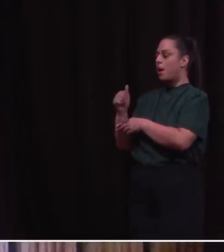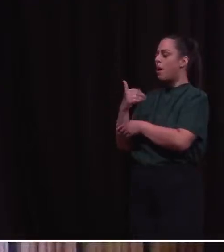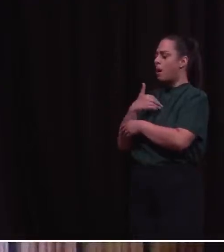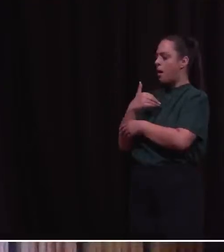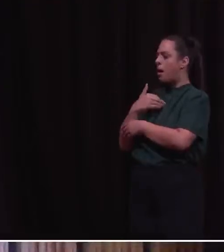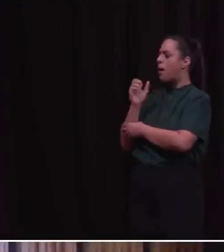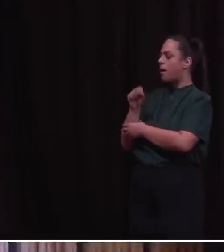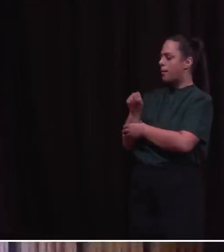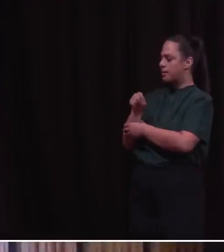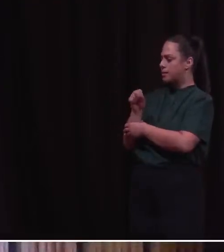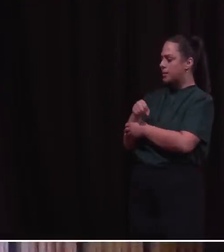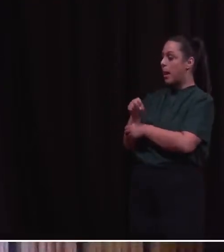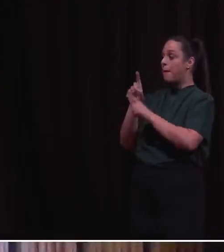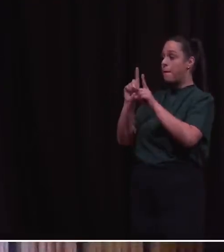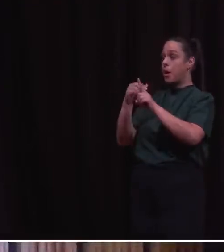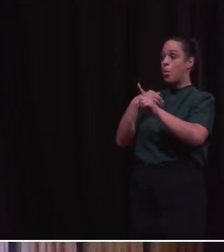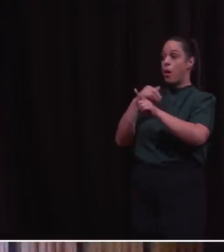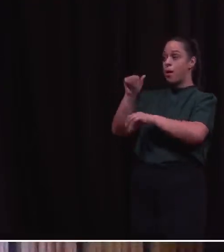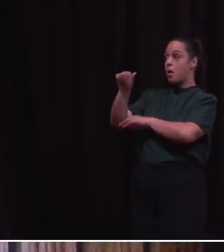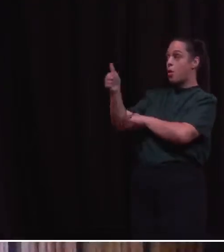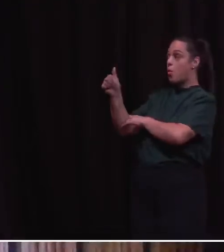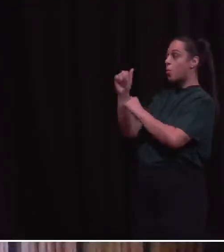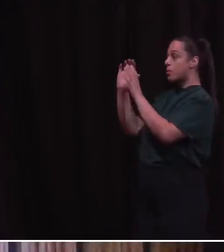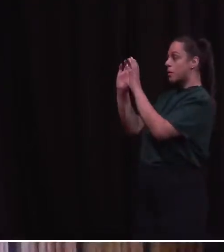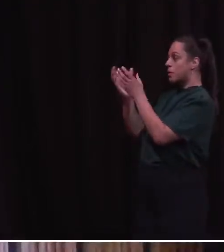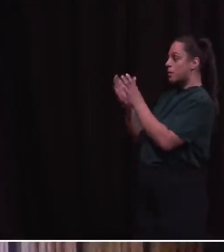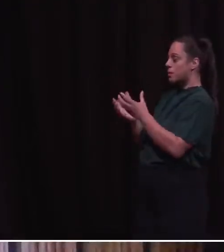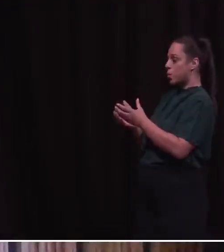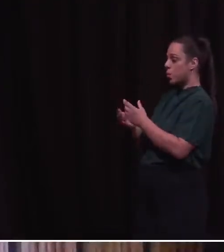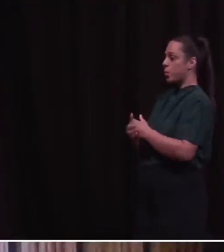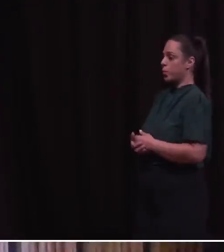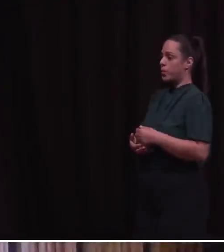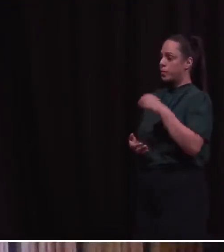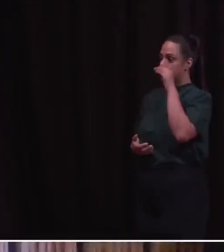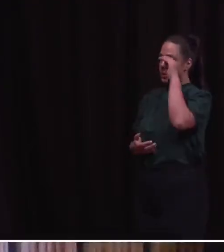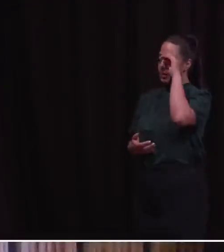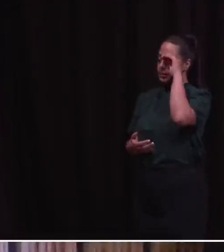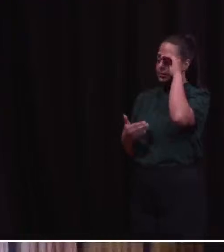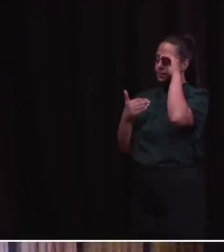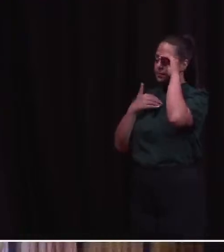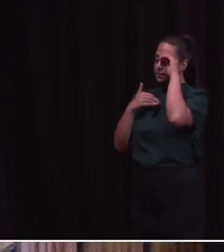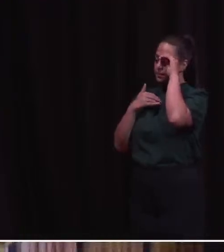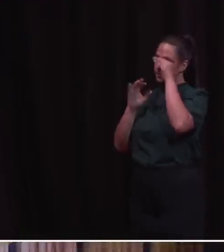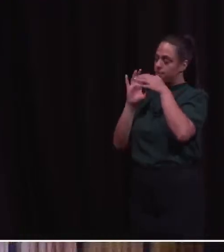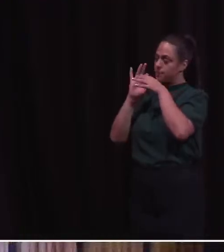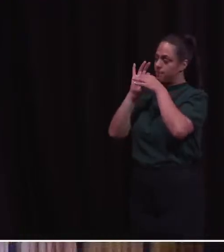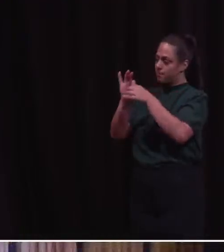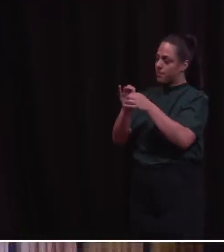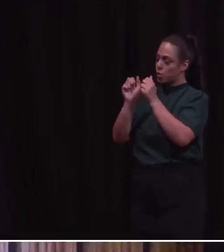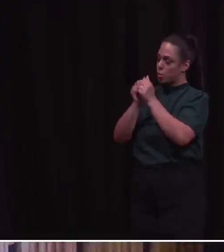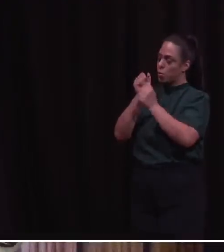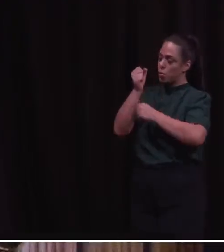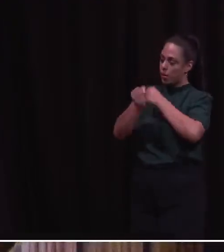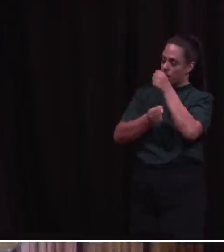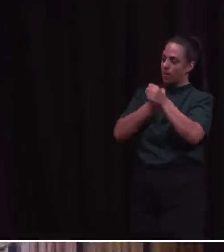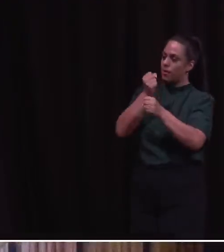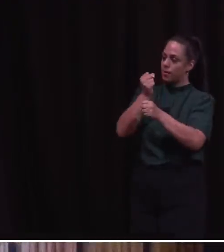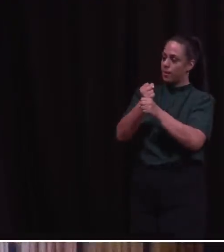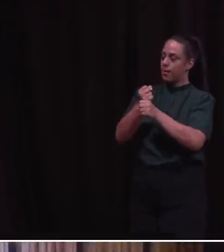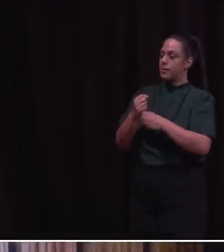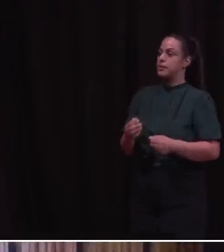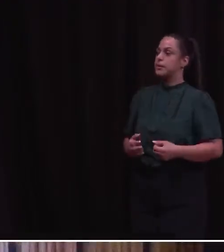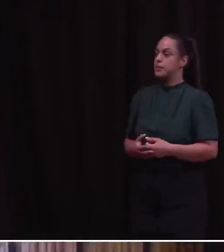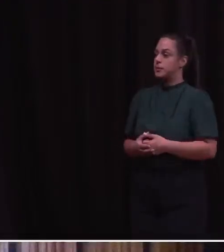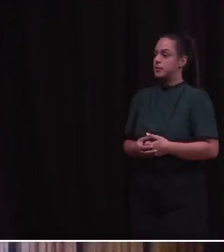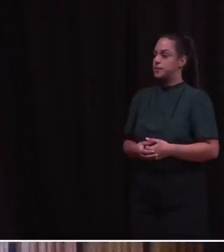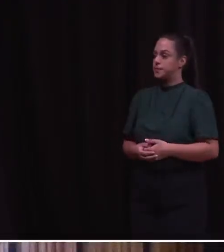This category of relative age that shapes the social order, whether within the